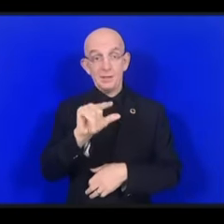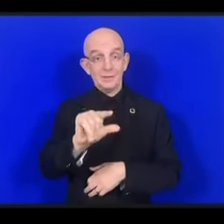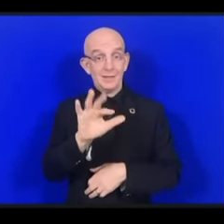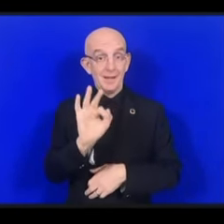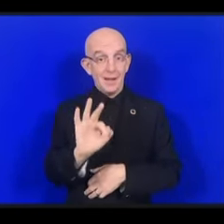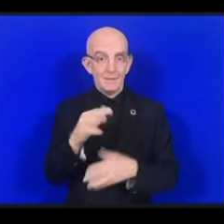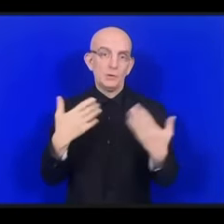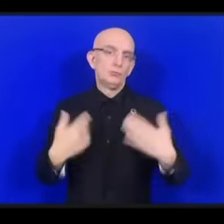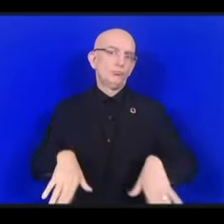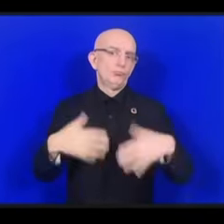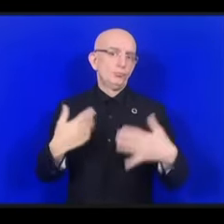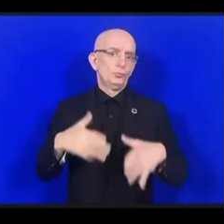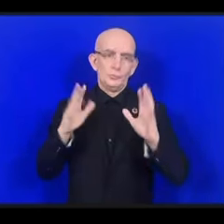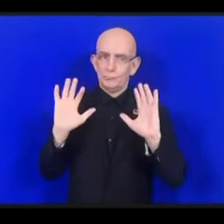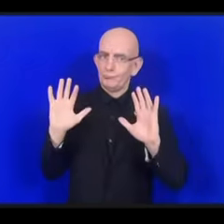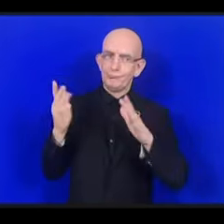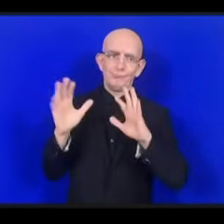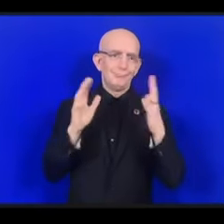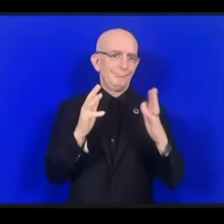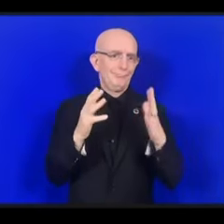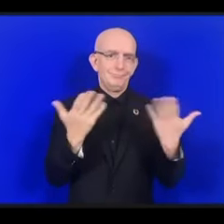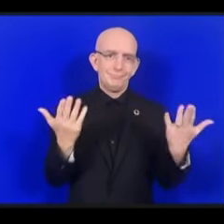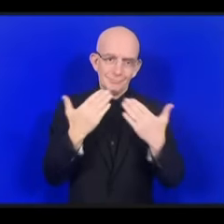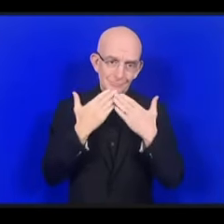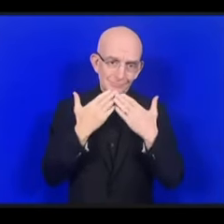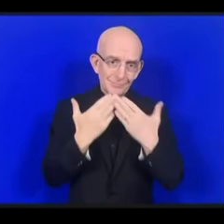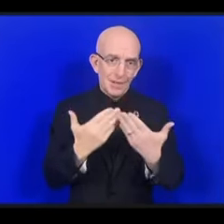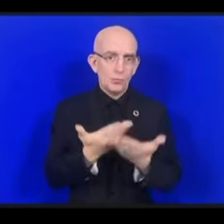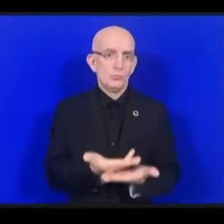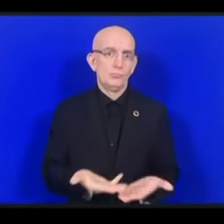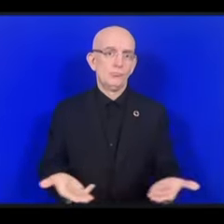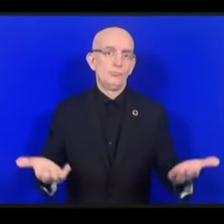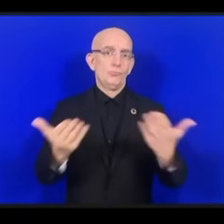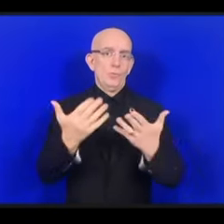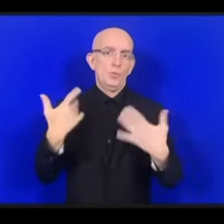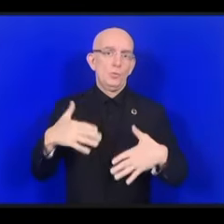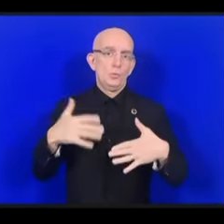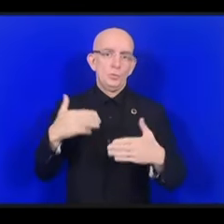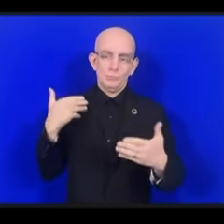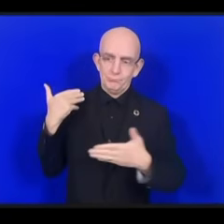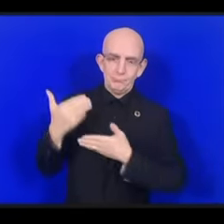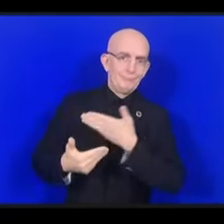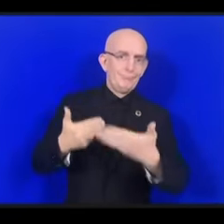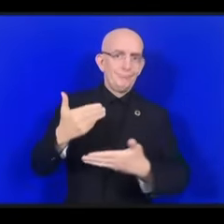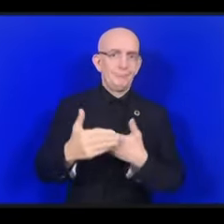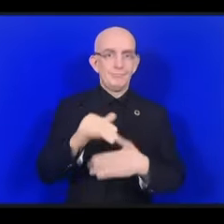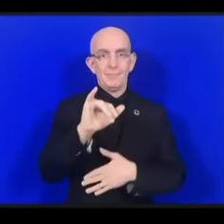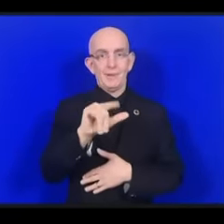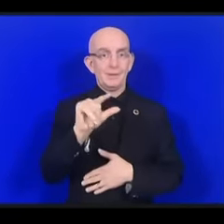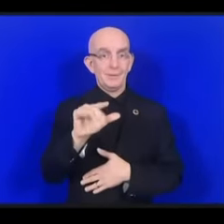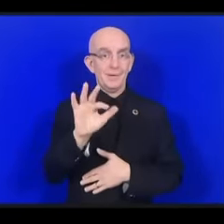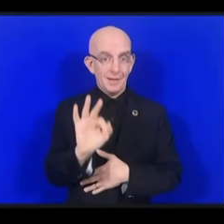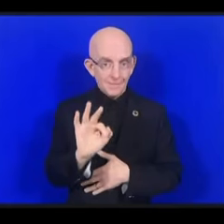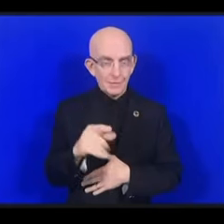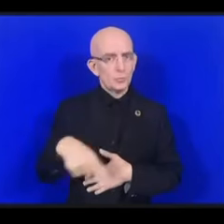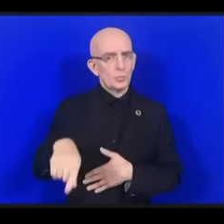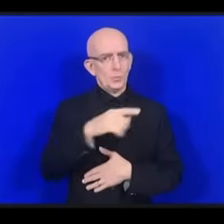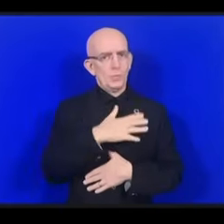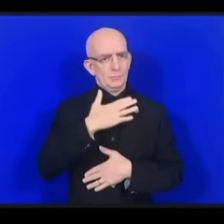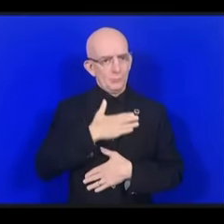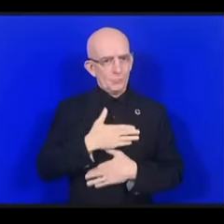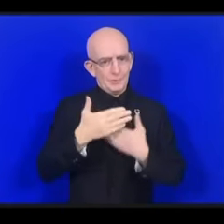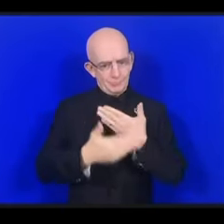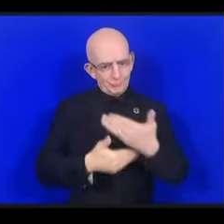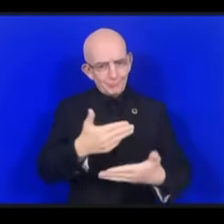bottom-up, inclusive multi-stakeholder participation and engagement. The next 2 years will